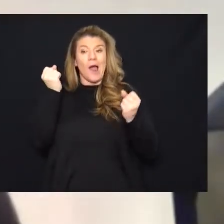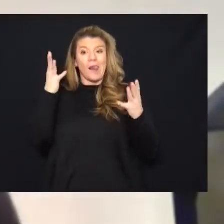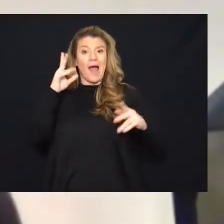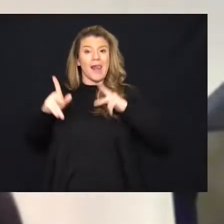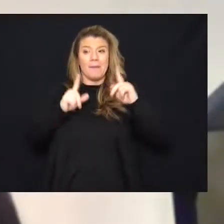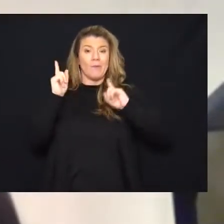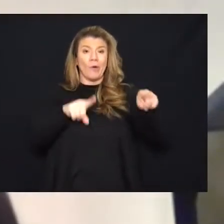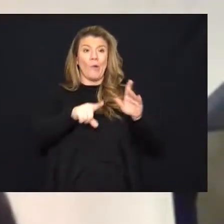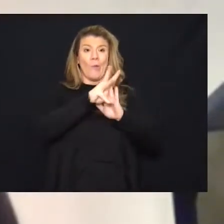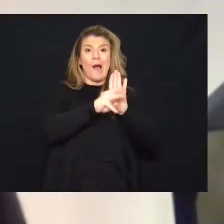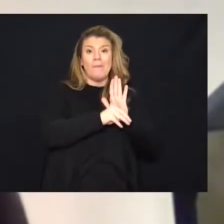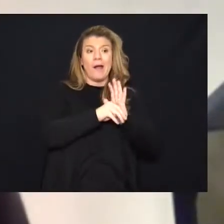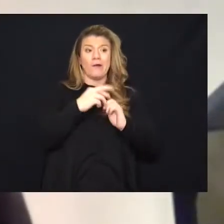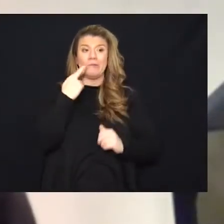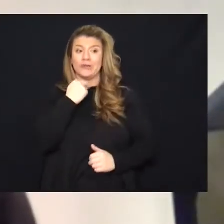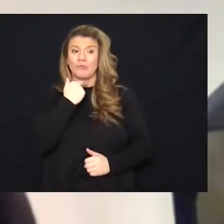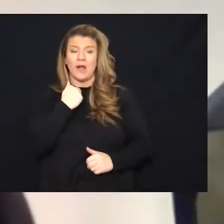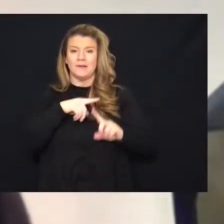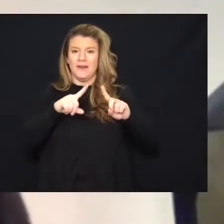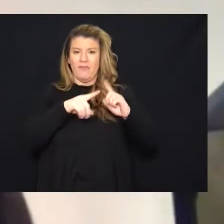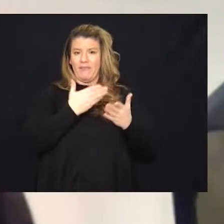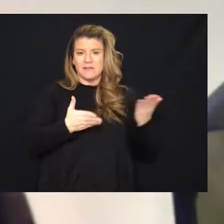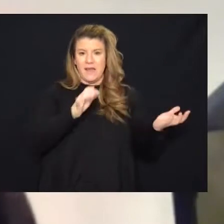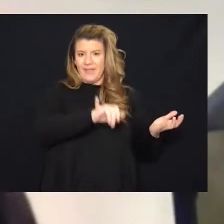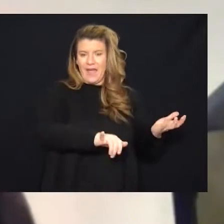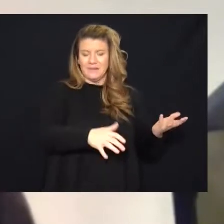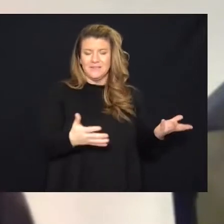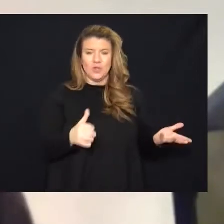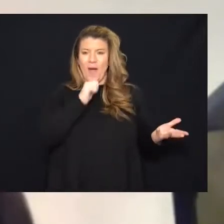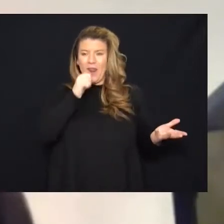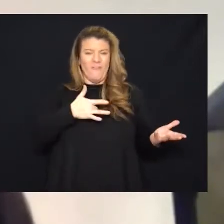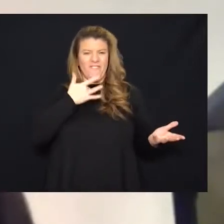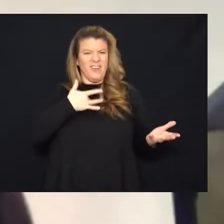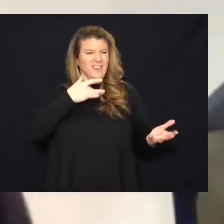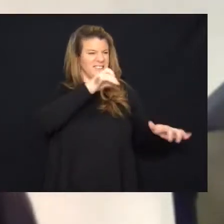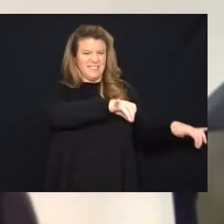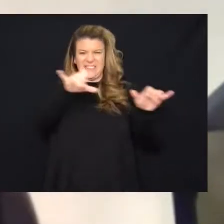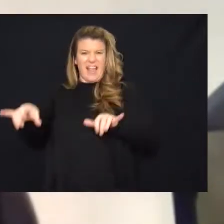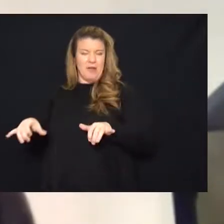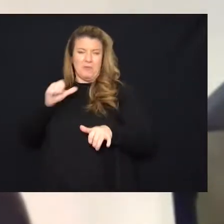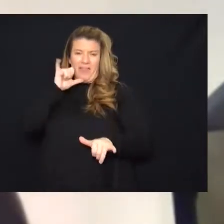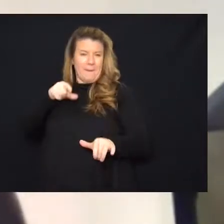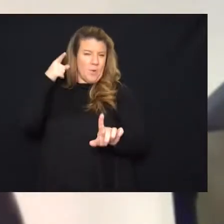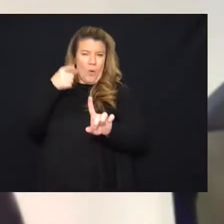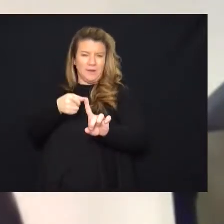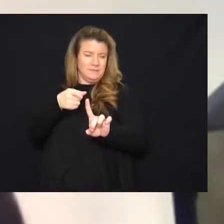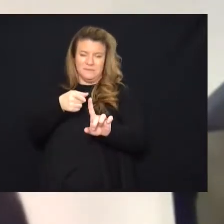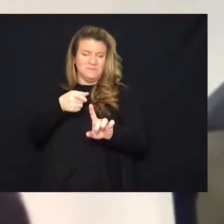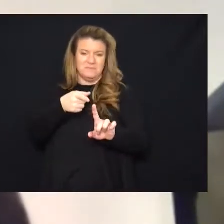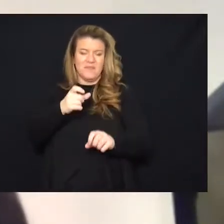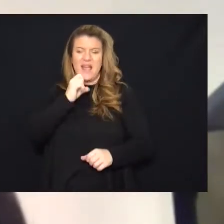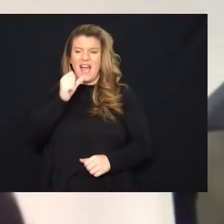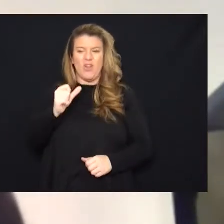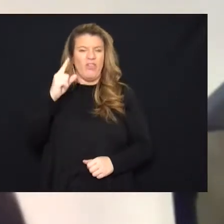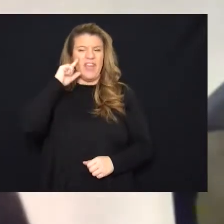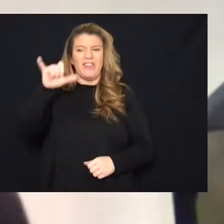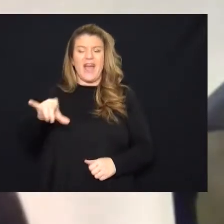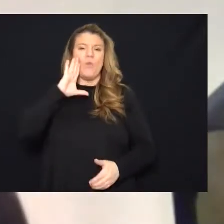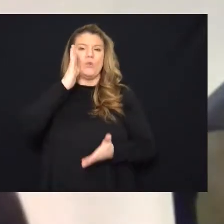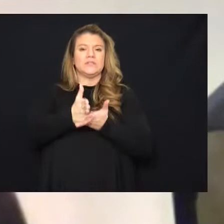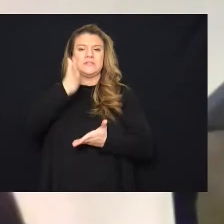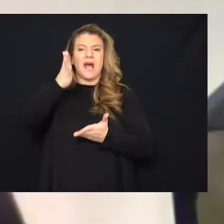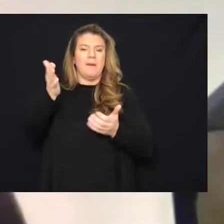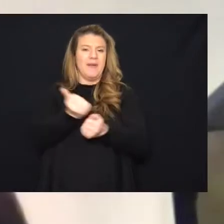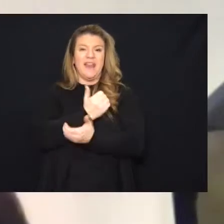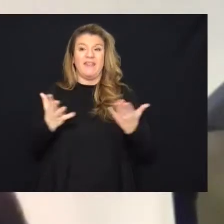to Walmart, restaurants, and things like that. So I don't think we're at that point yet. And I don't think that's going to stop anything